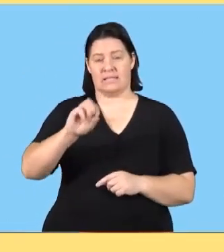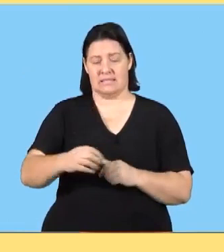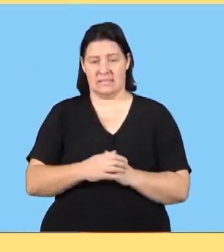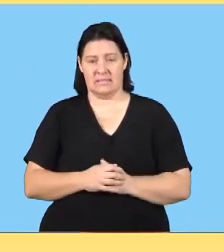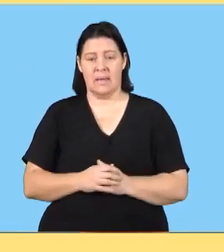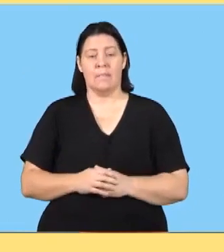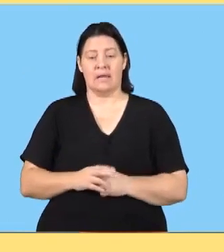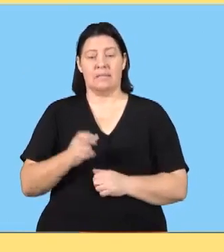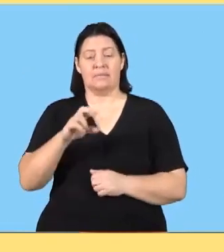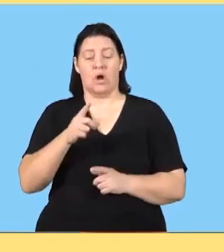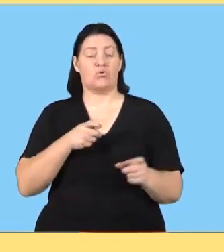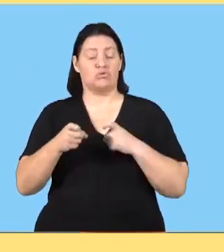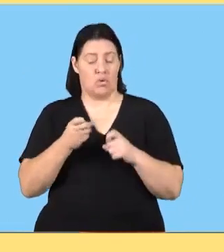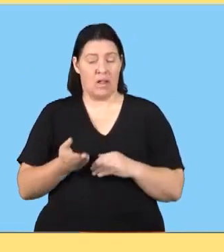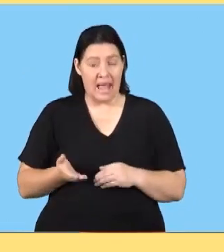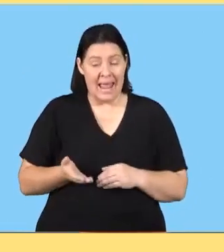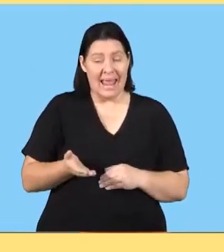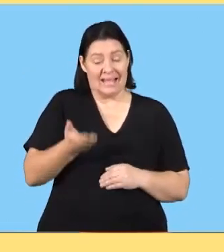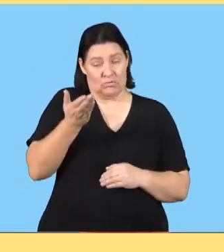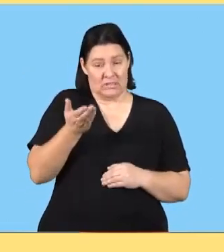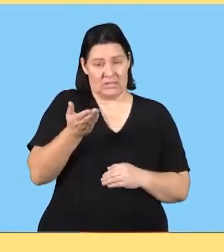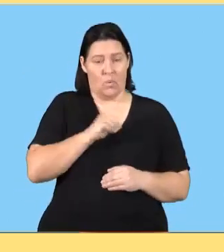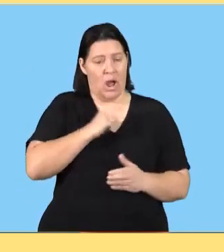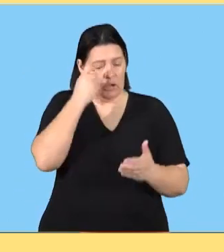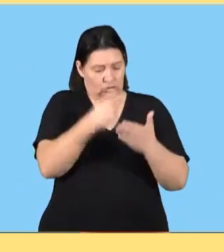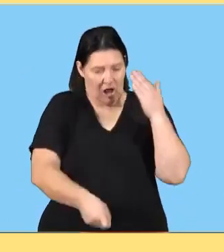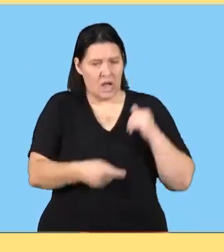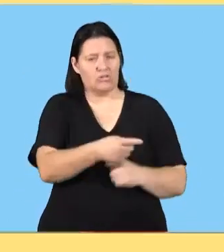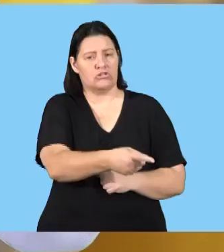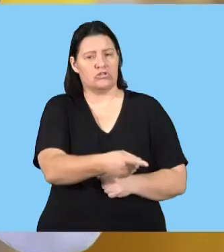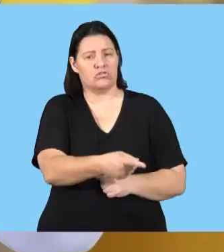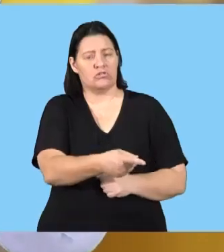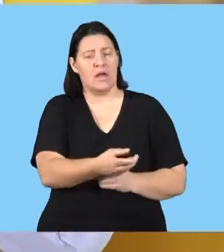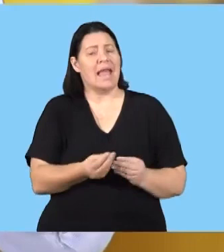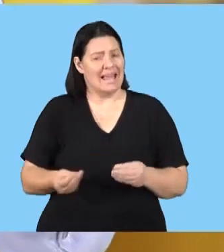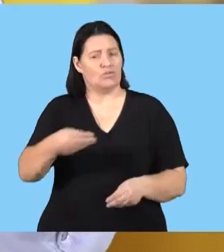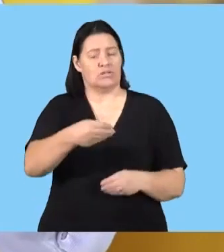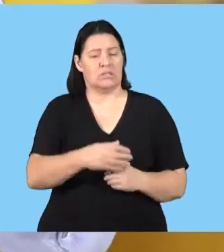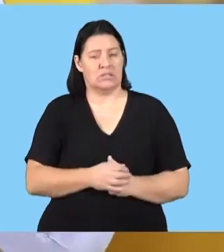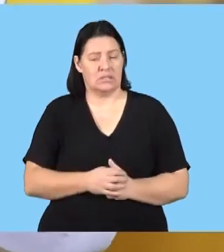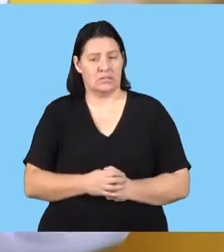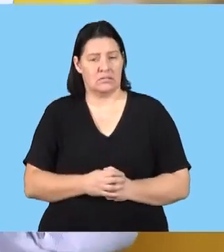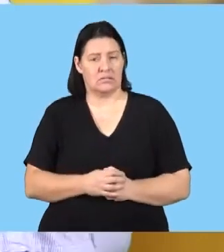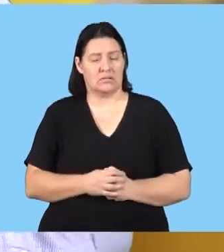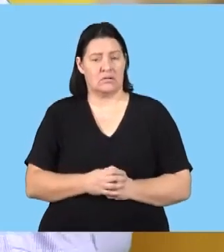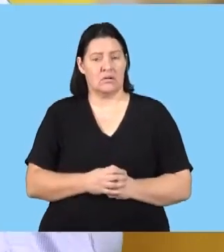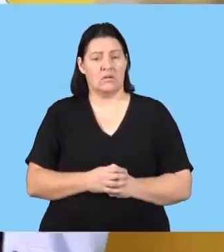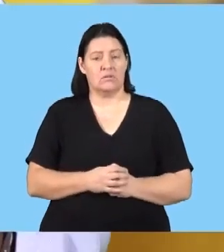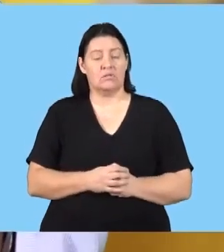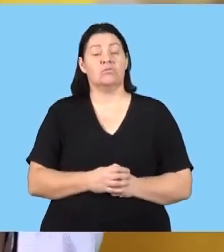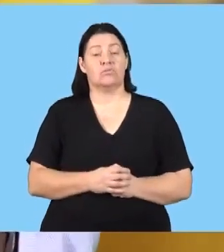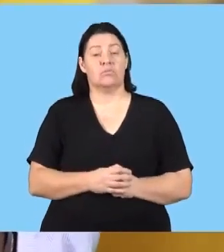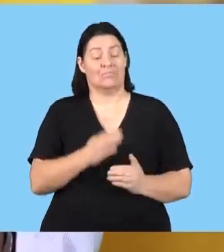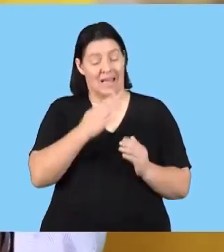means my debtors control has increased because I charged my debtors interest. Now, to complete